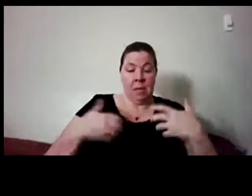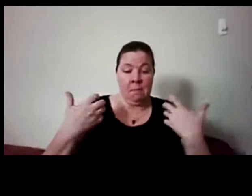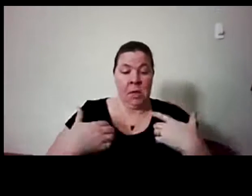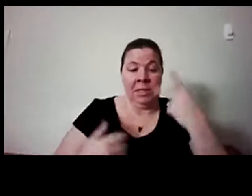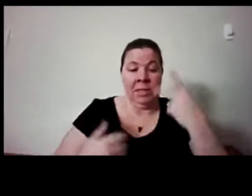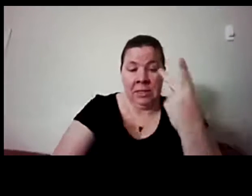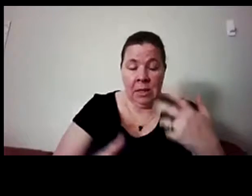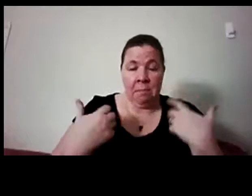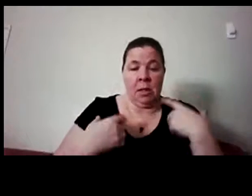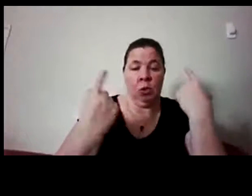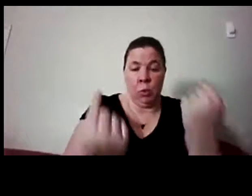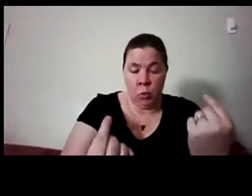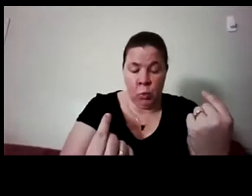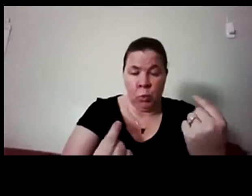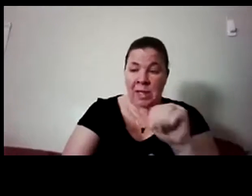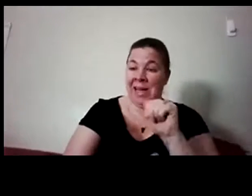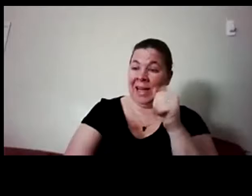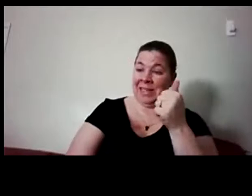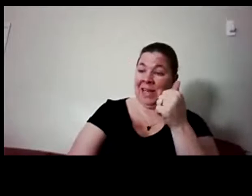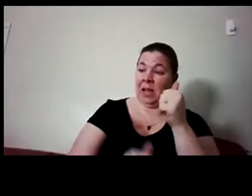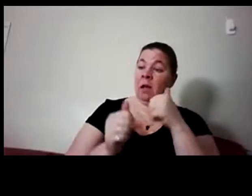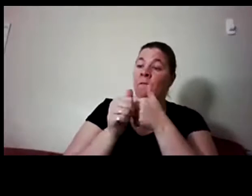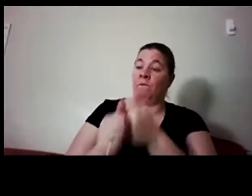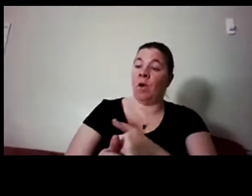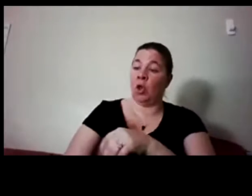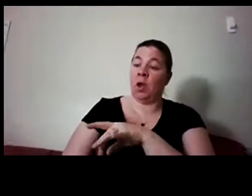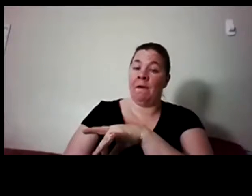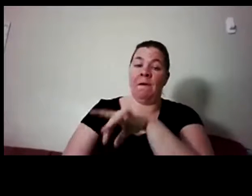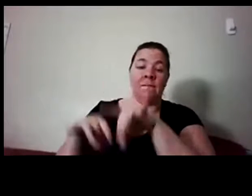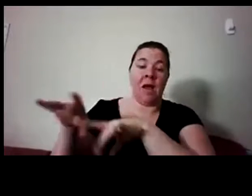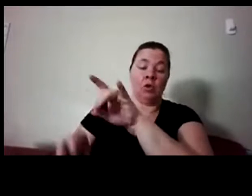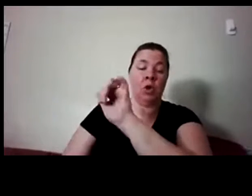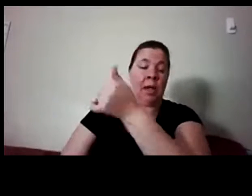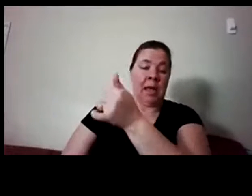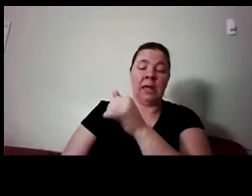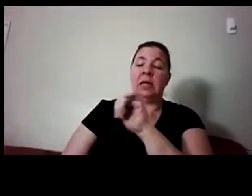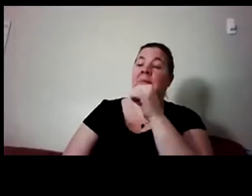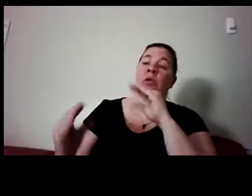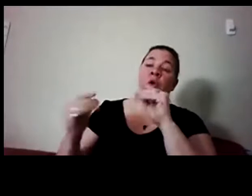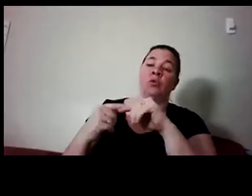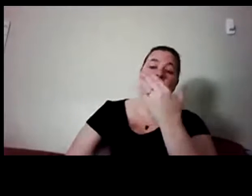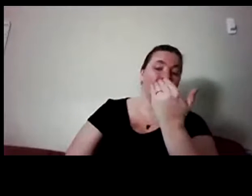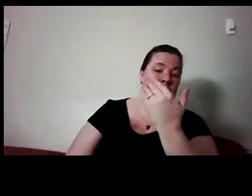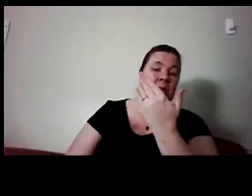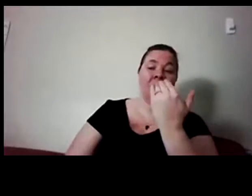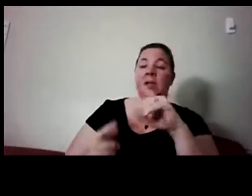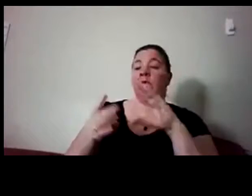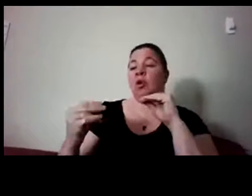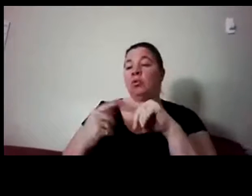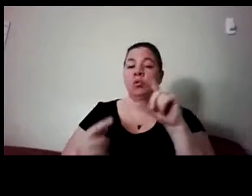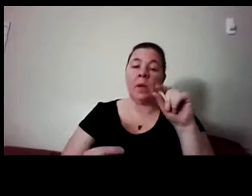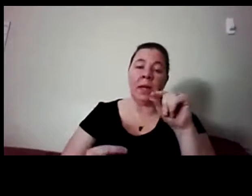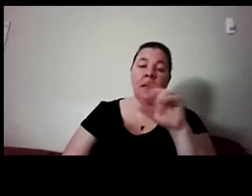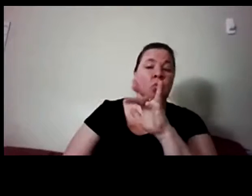do. The 10 that follow founder A do the same thing. 10 talk to 15, 15 talk to 20, 20